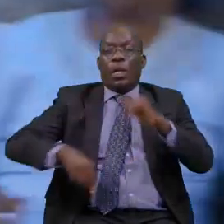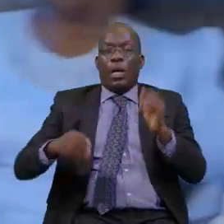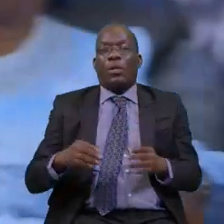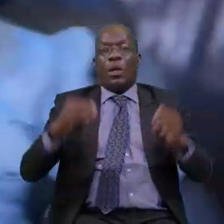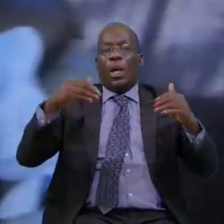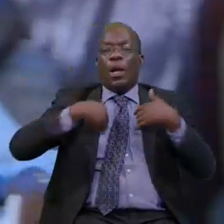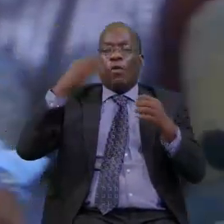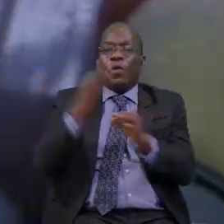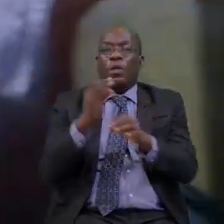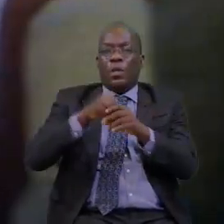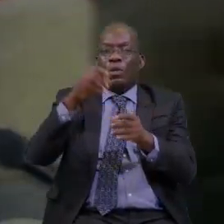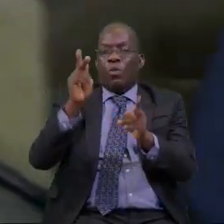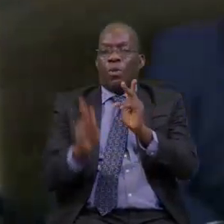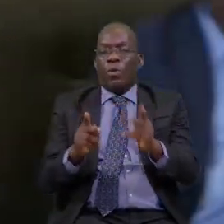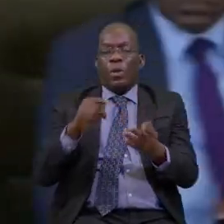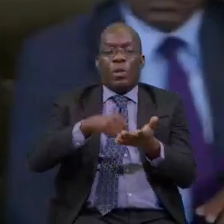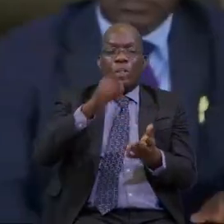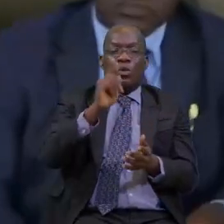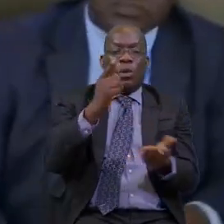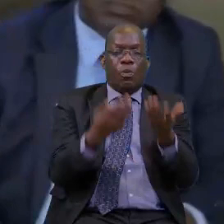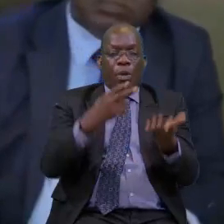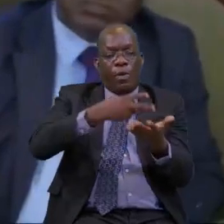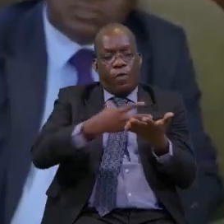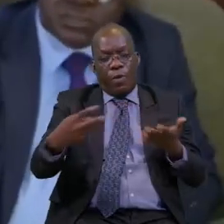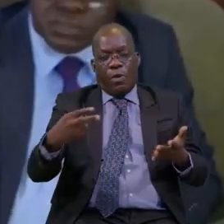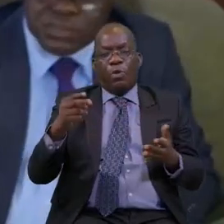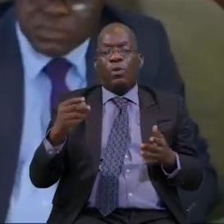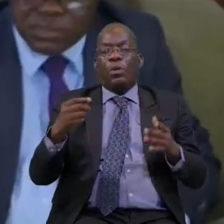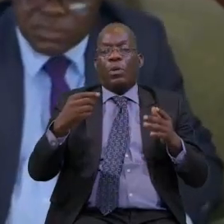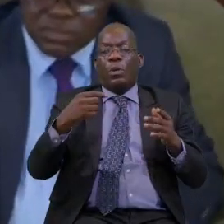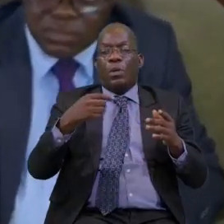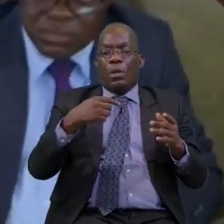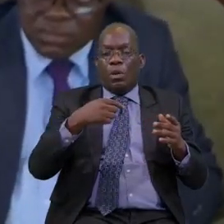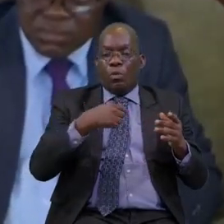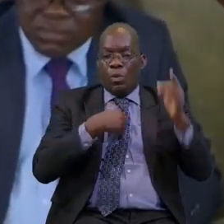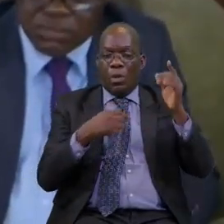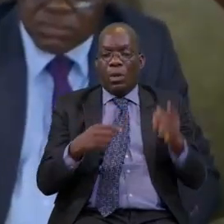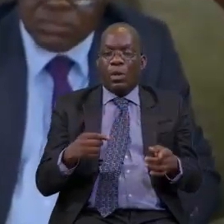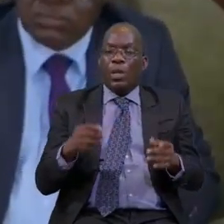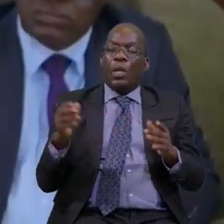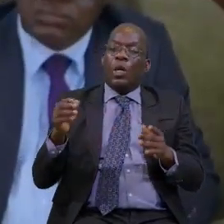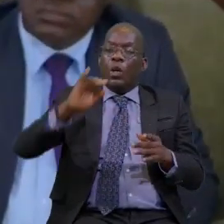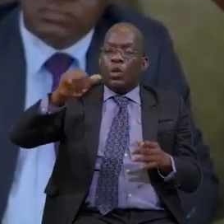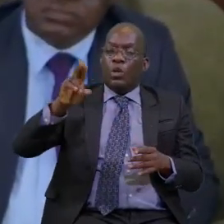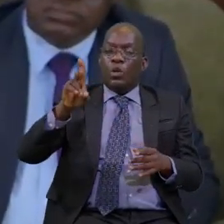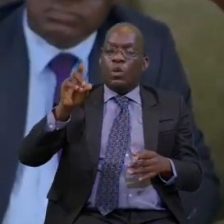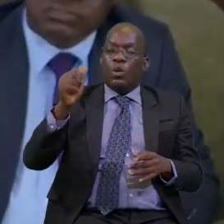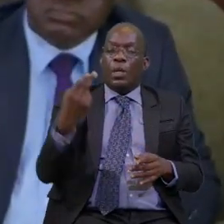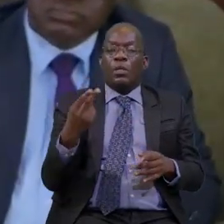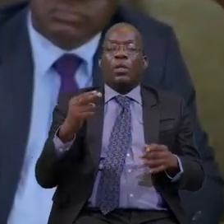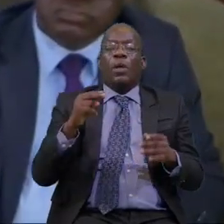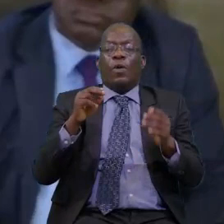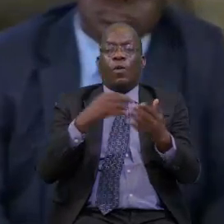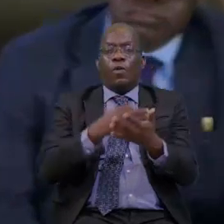down. This one might let them down. Judas let Jesus down. But all the same,